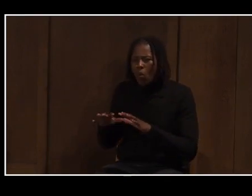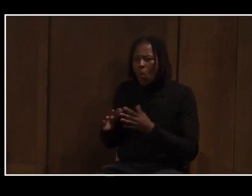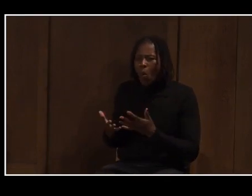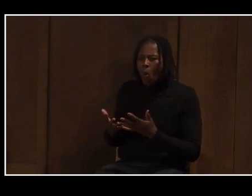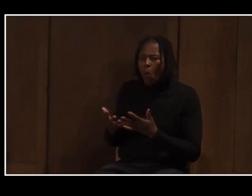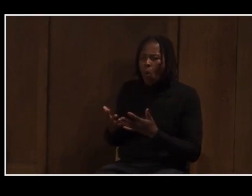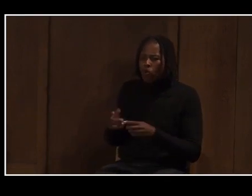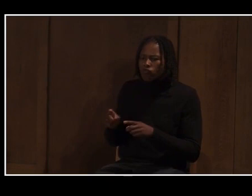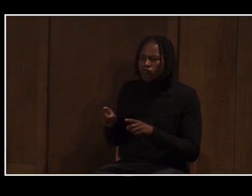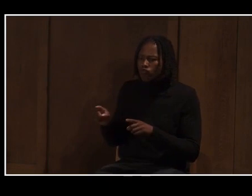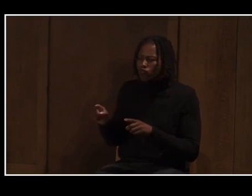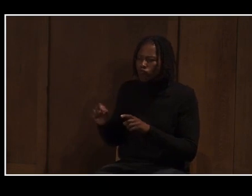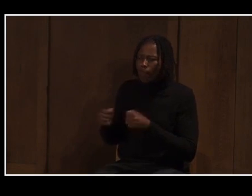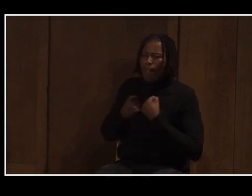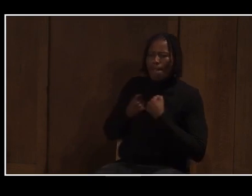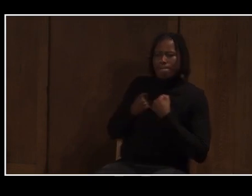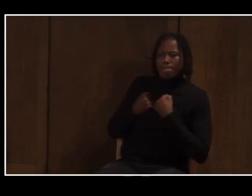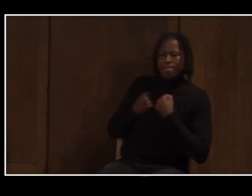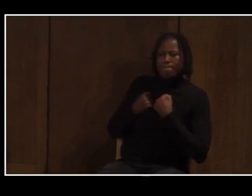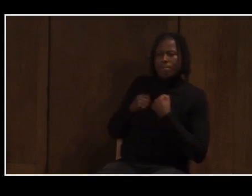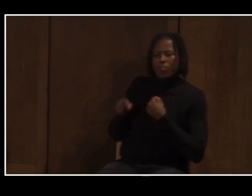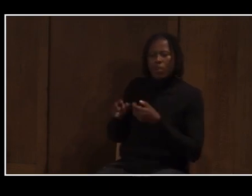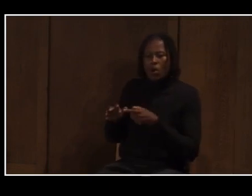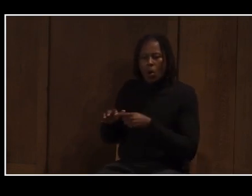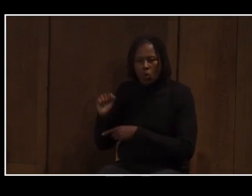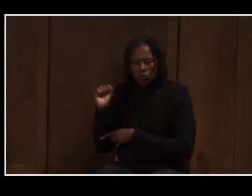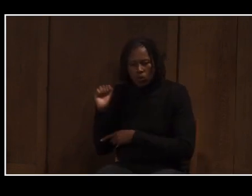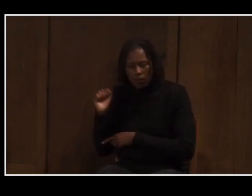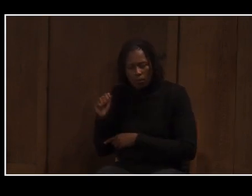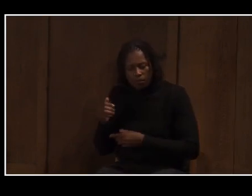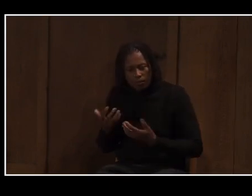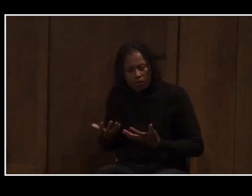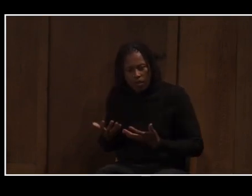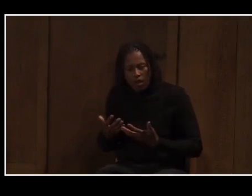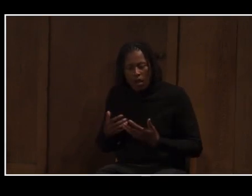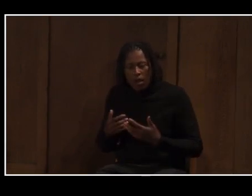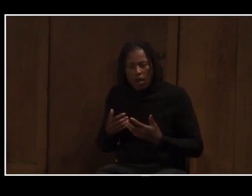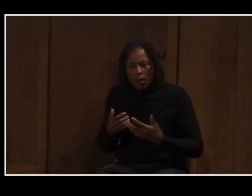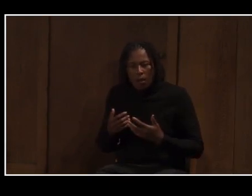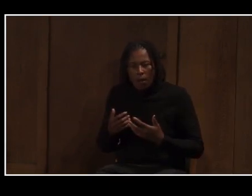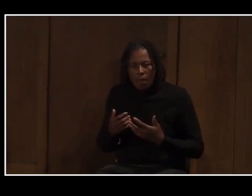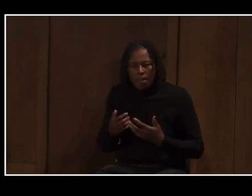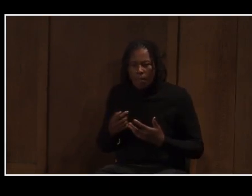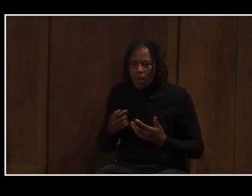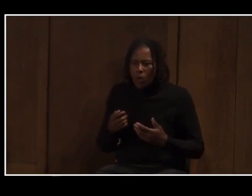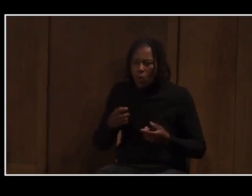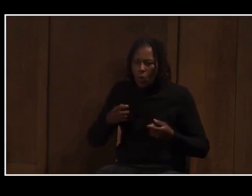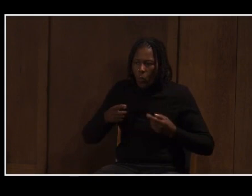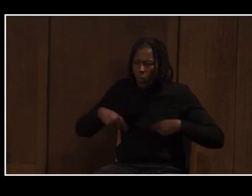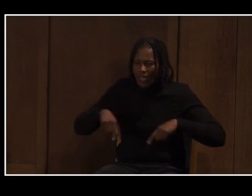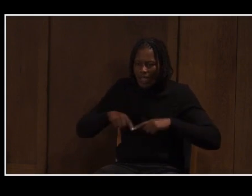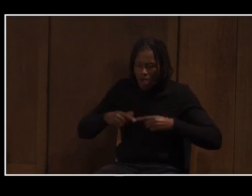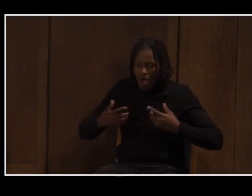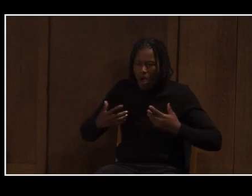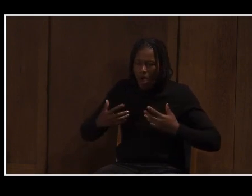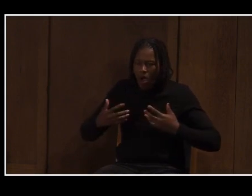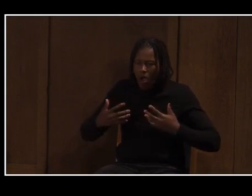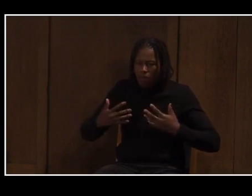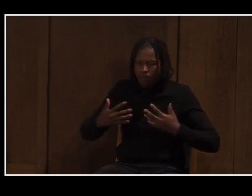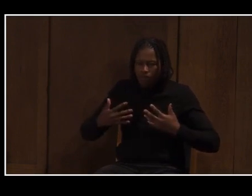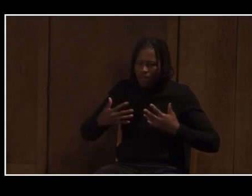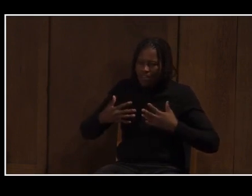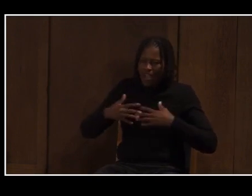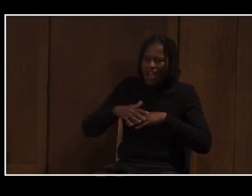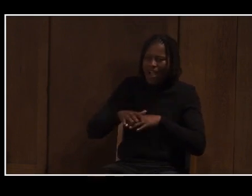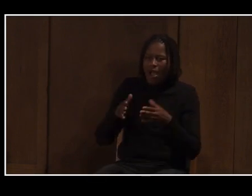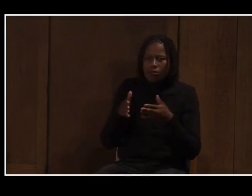something around, we are in a moment in terms of a broader hybridity and connection that